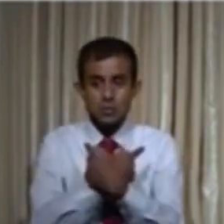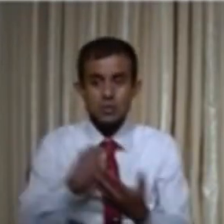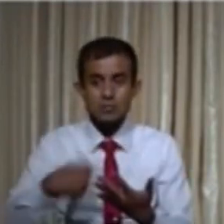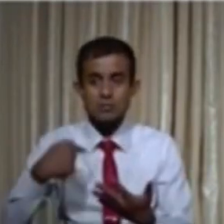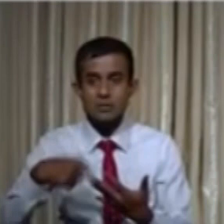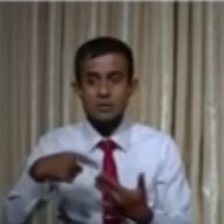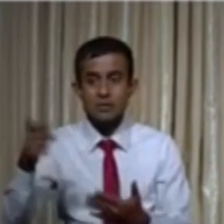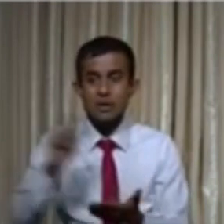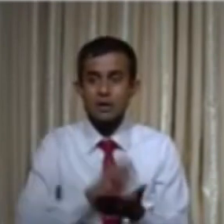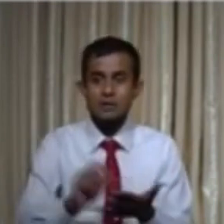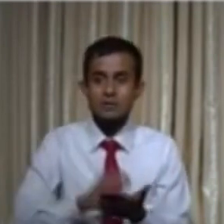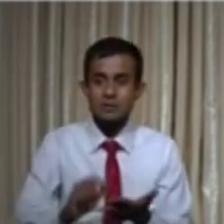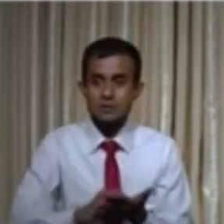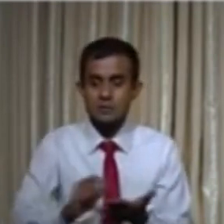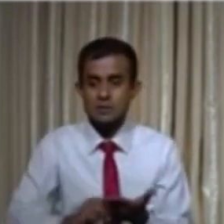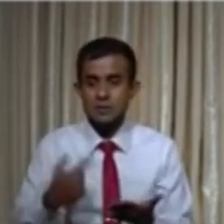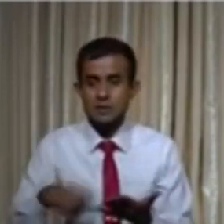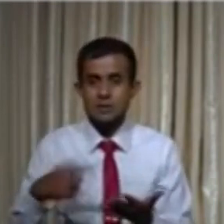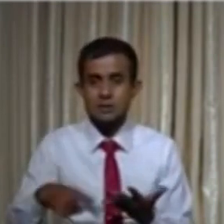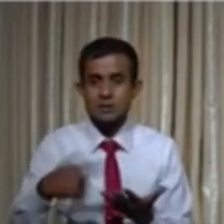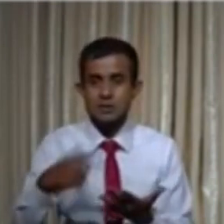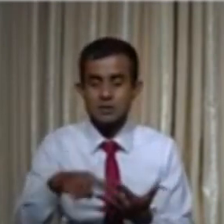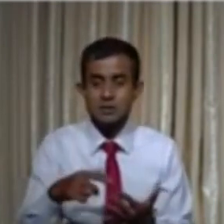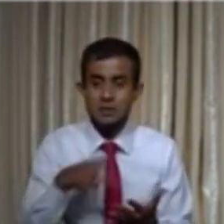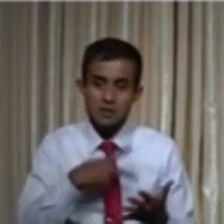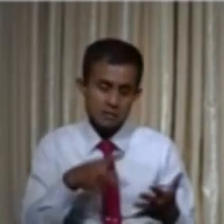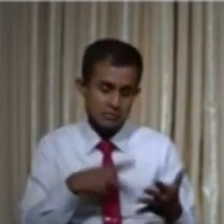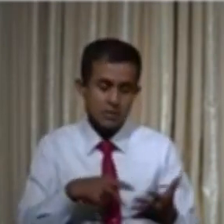political student, because of his